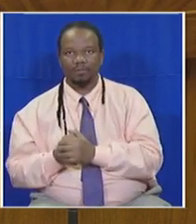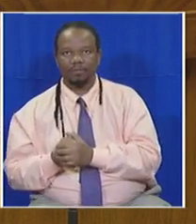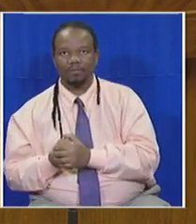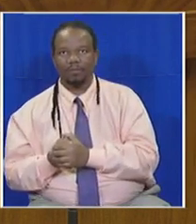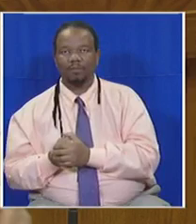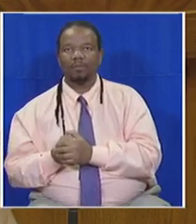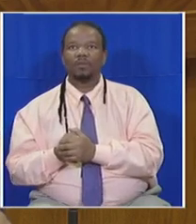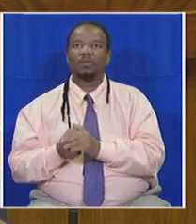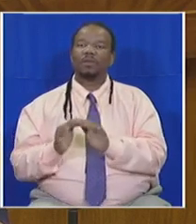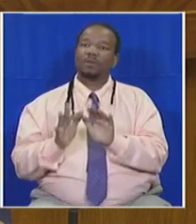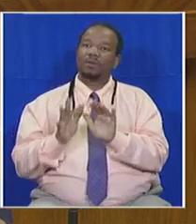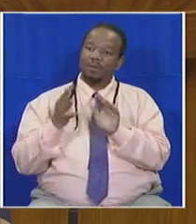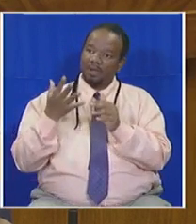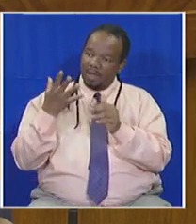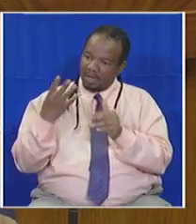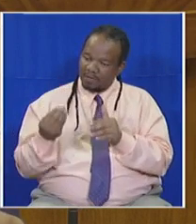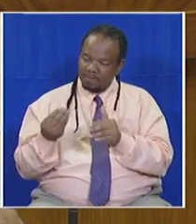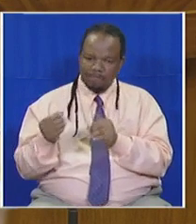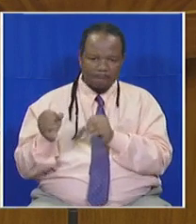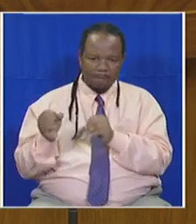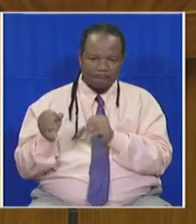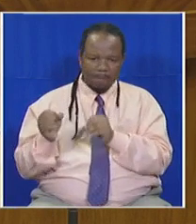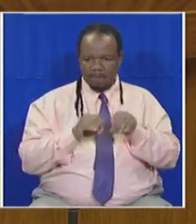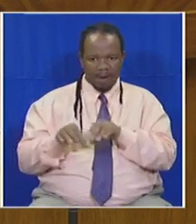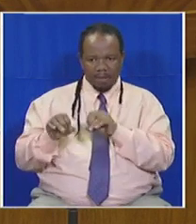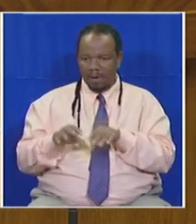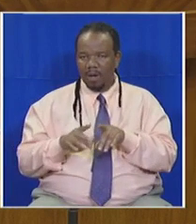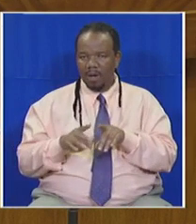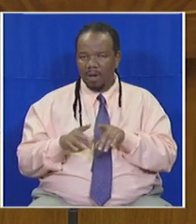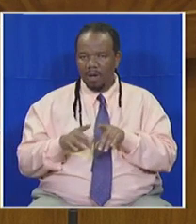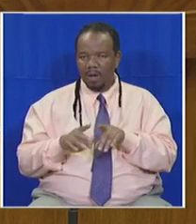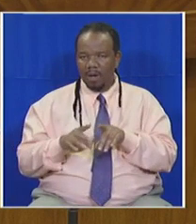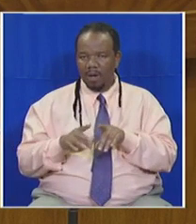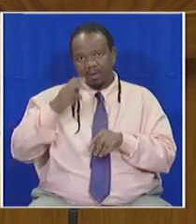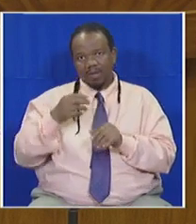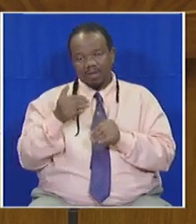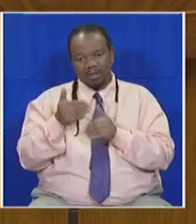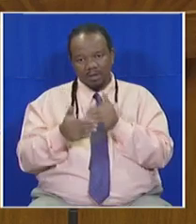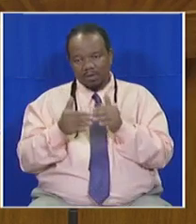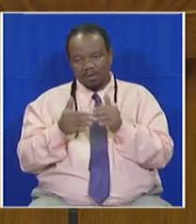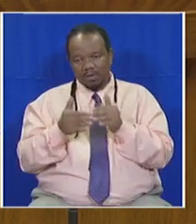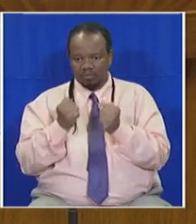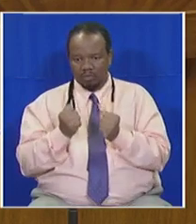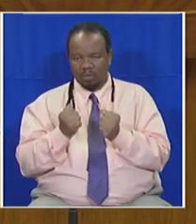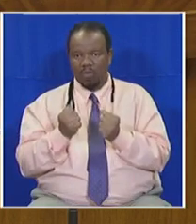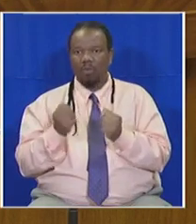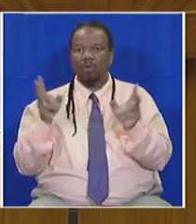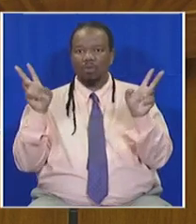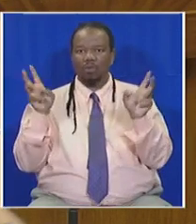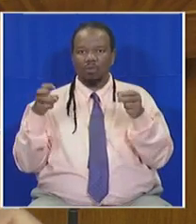brings about greater anguish and therefore needs to be carried out with determination, close